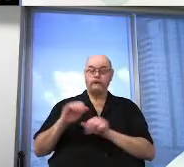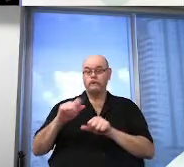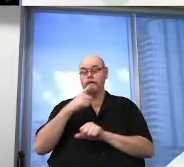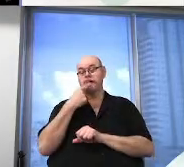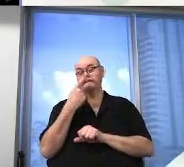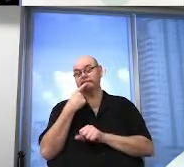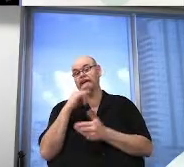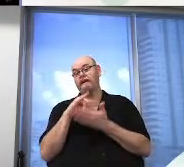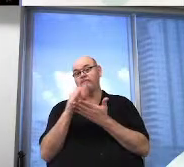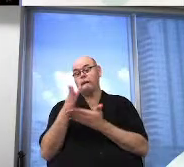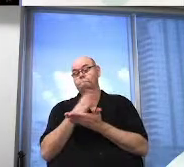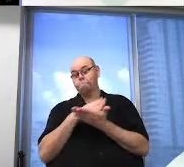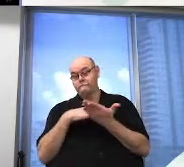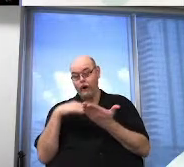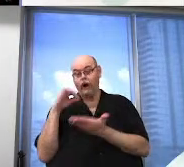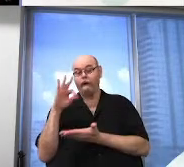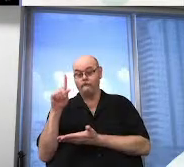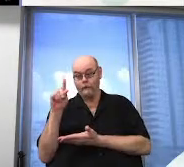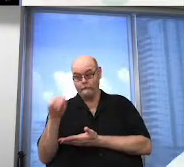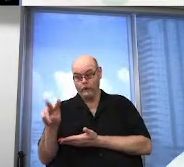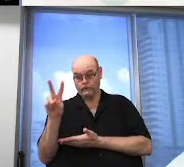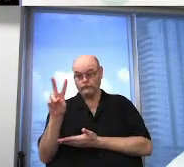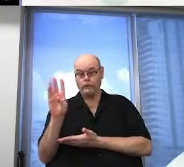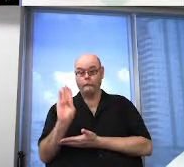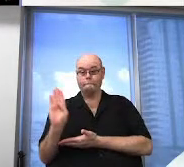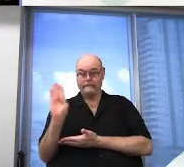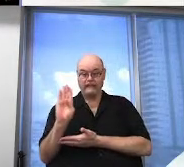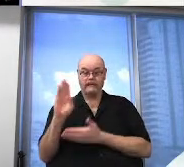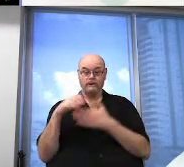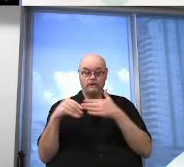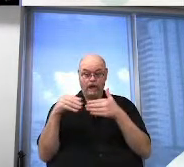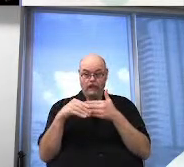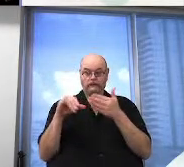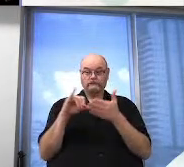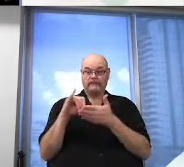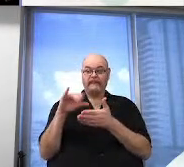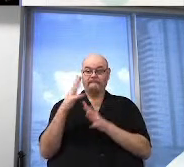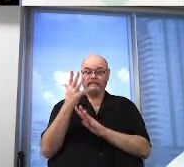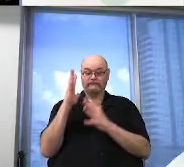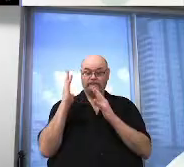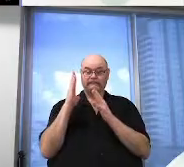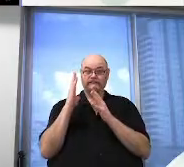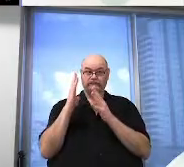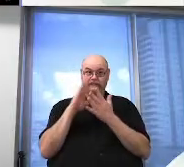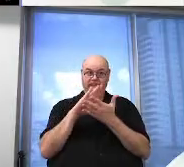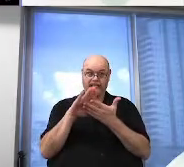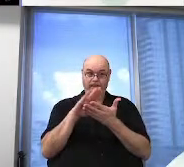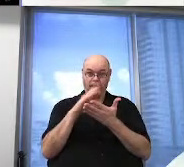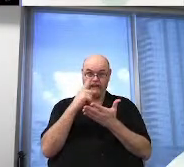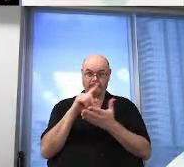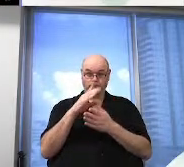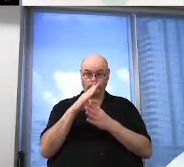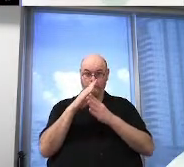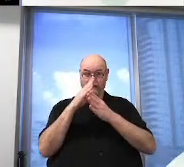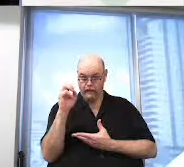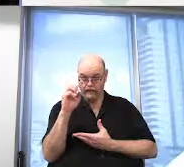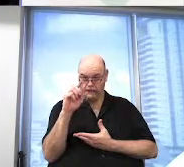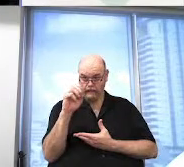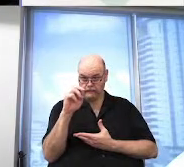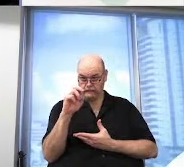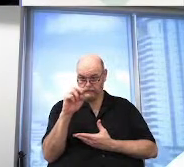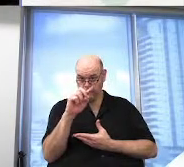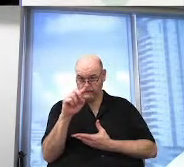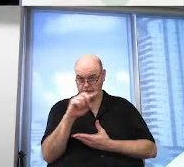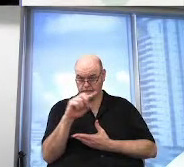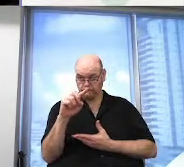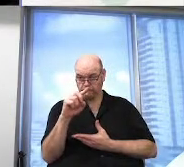Categorically, you can say now that a portion of the $1.2 billion of the vegetation clearing is going to go towards the. If we can make a